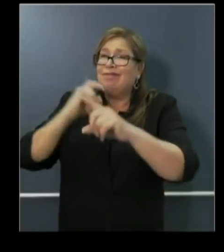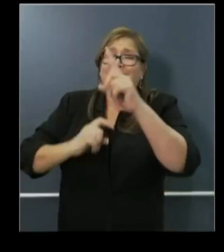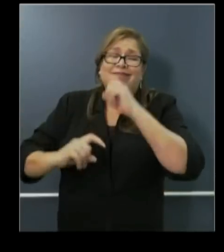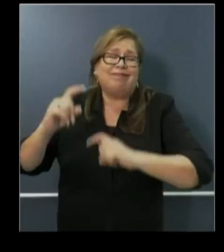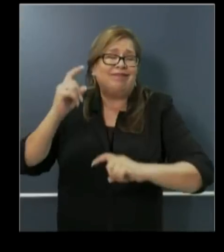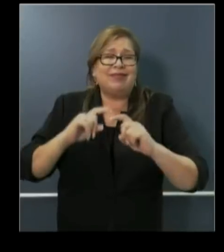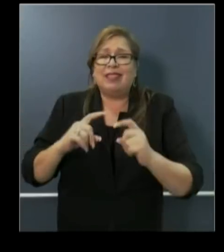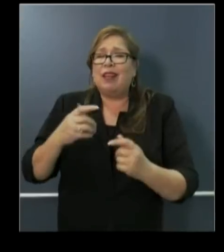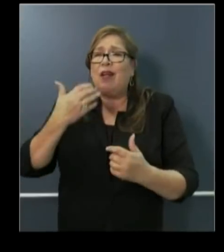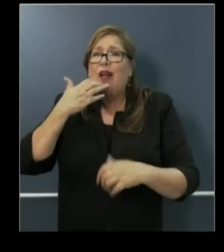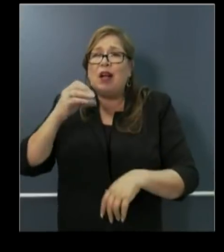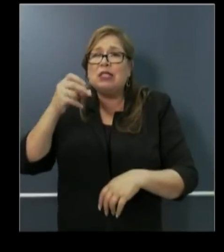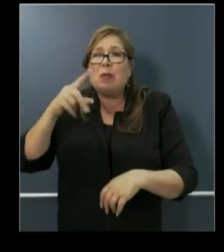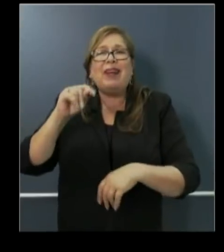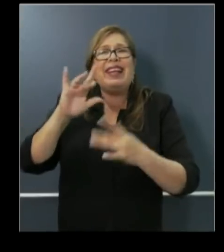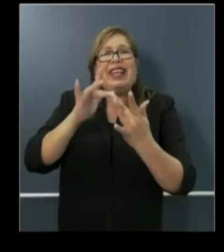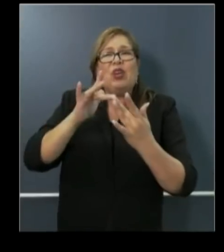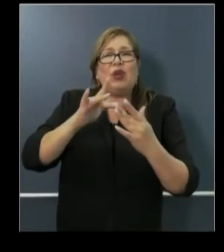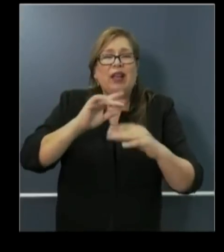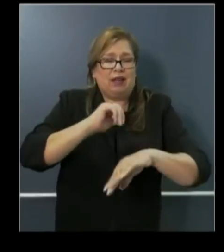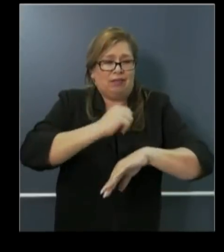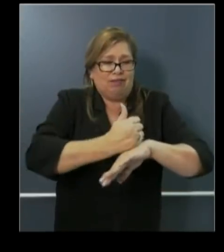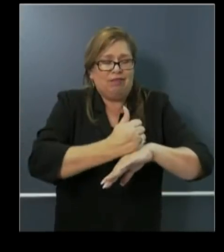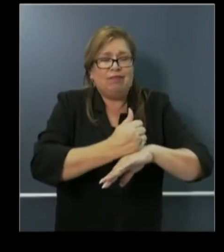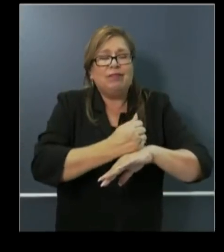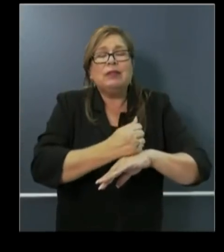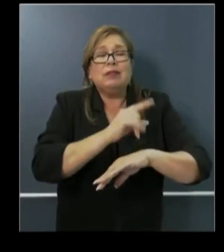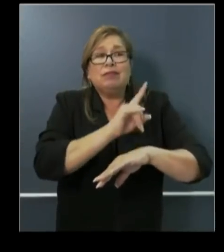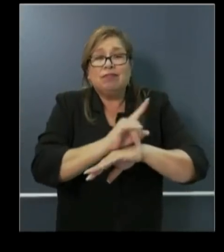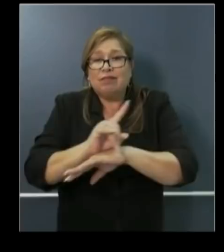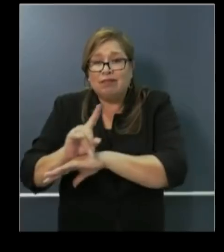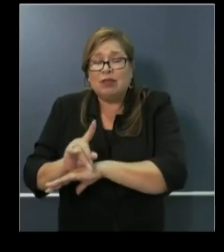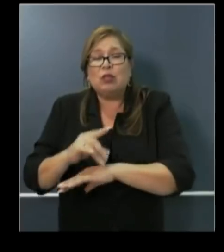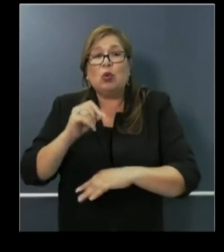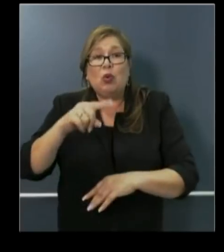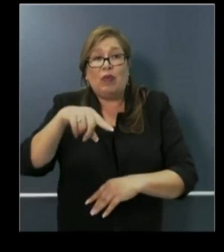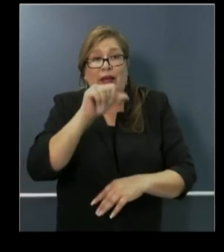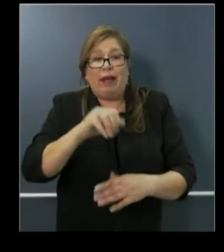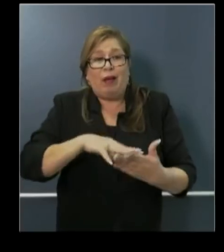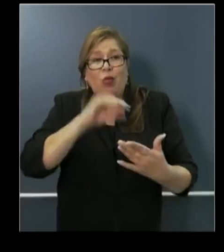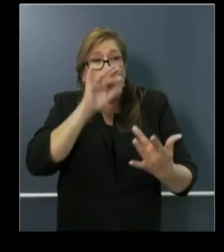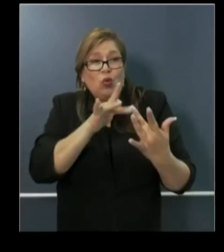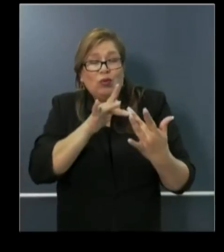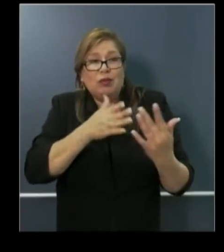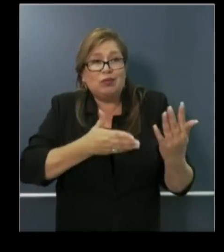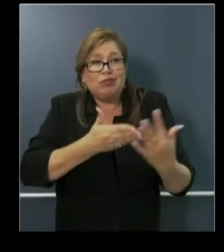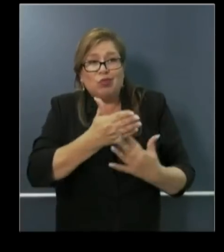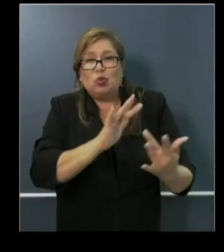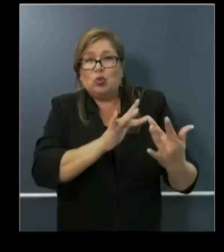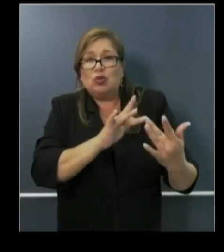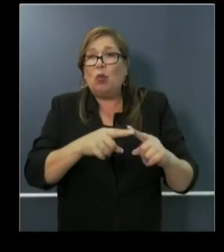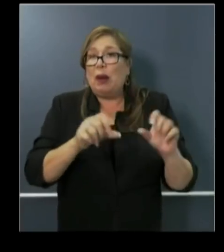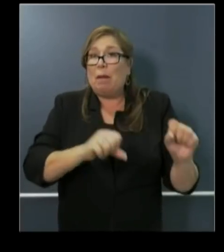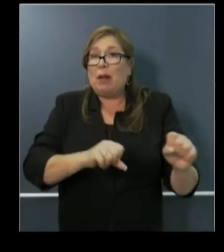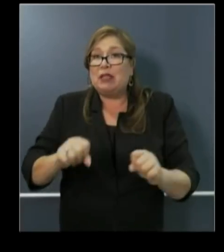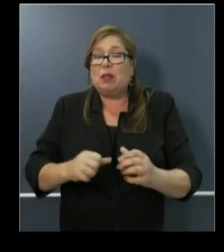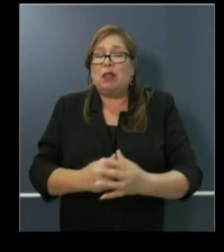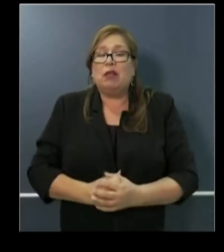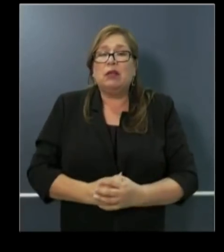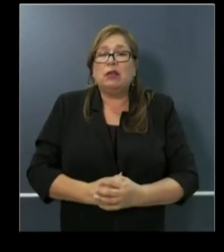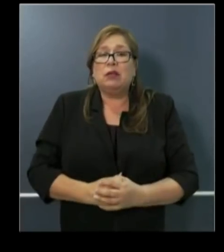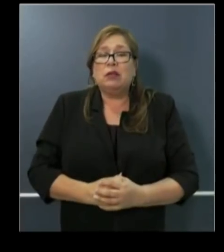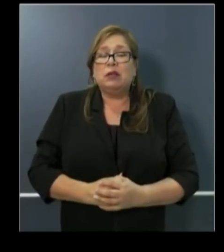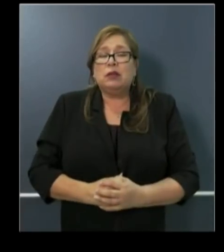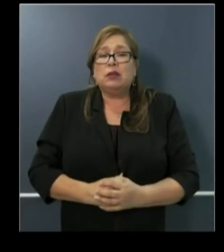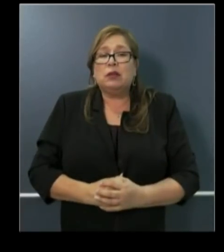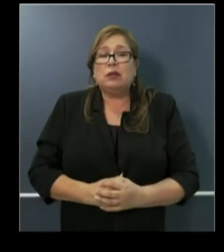of thousands of hotspots and devices to do digital learning wherever possible. When we